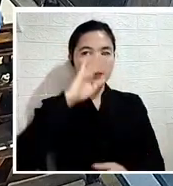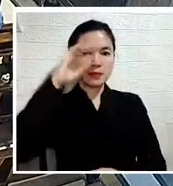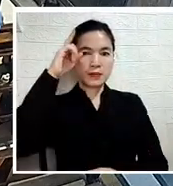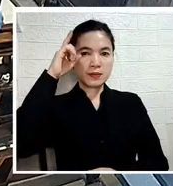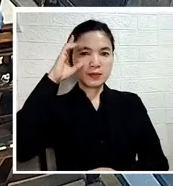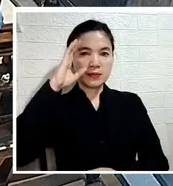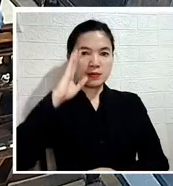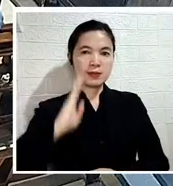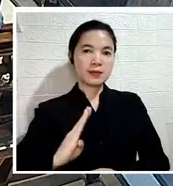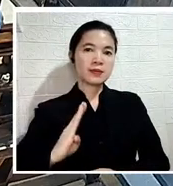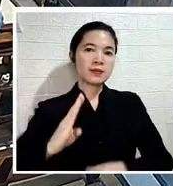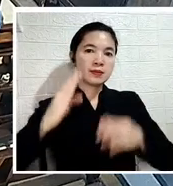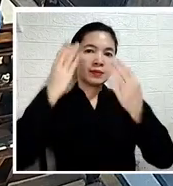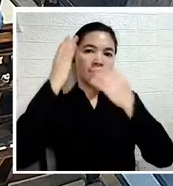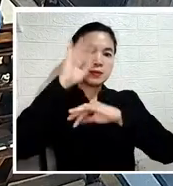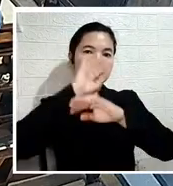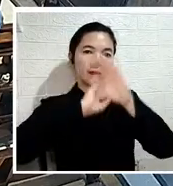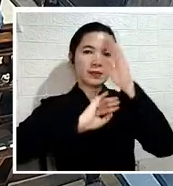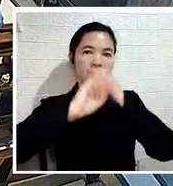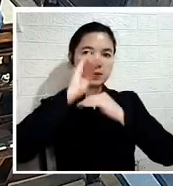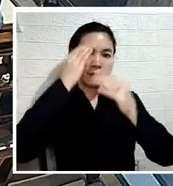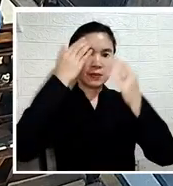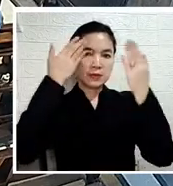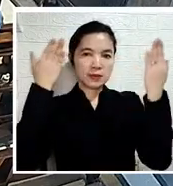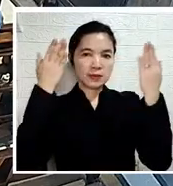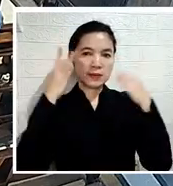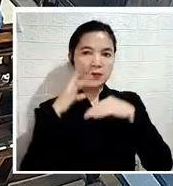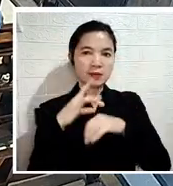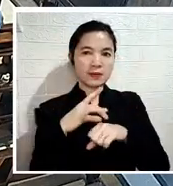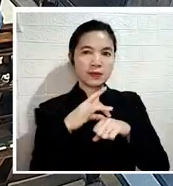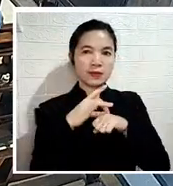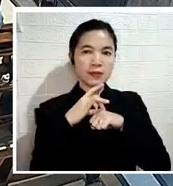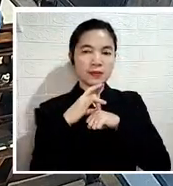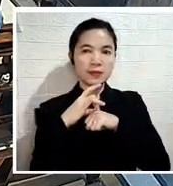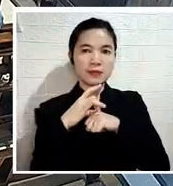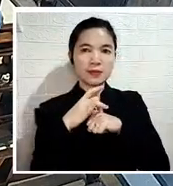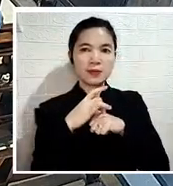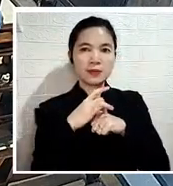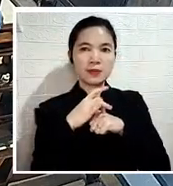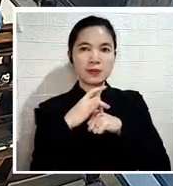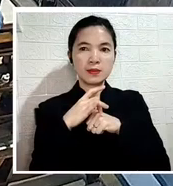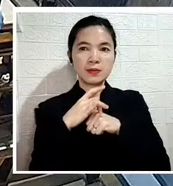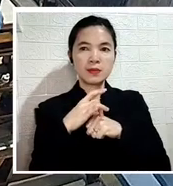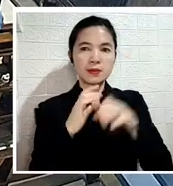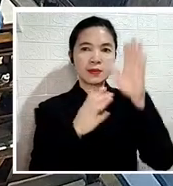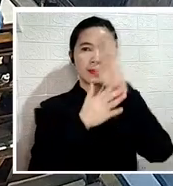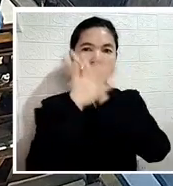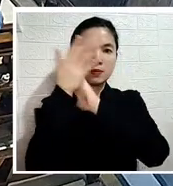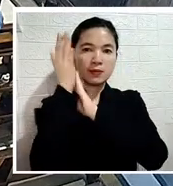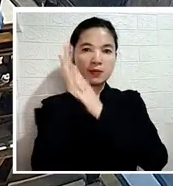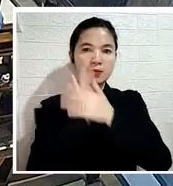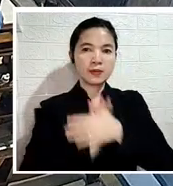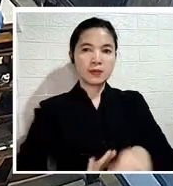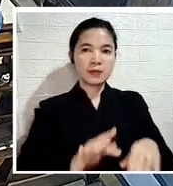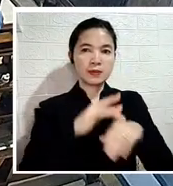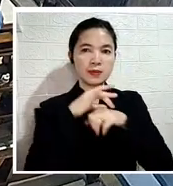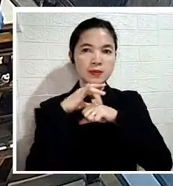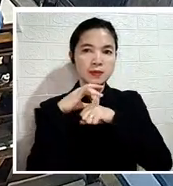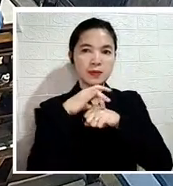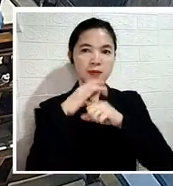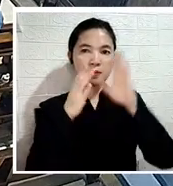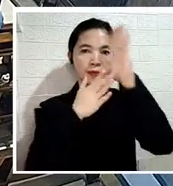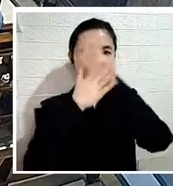to God in the highest, and on earth, peace on